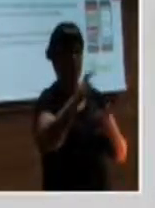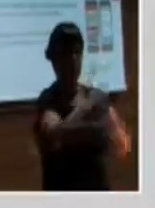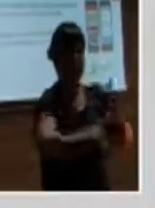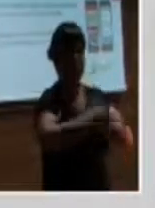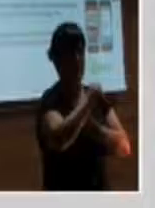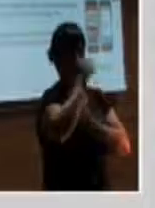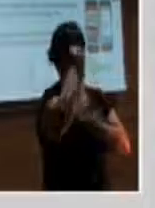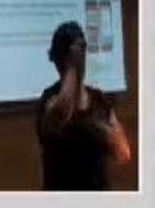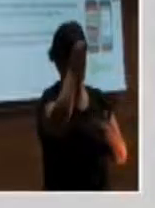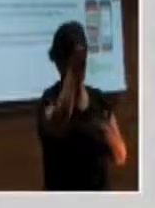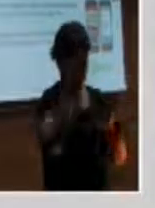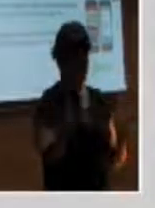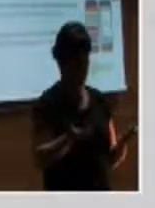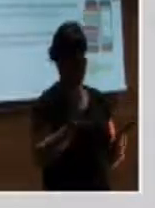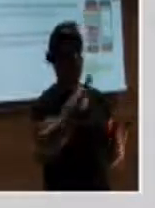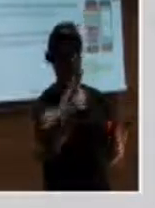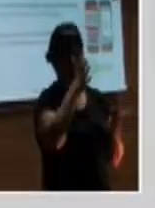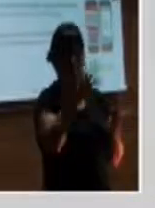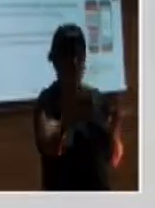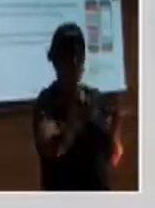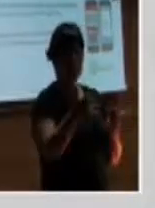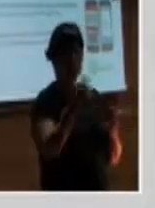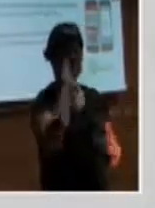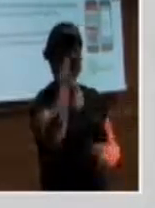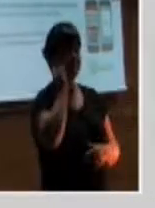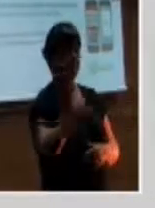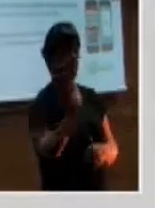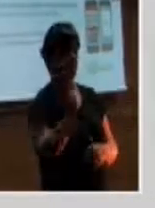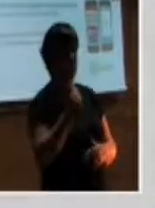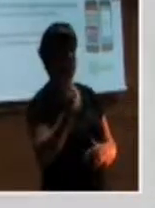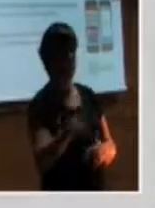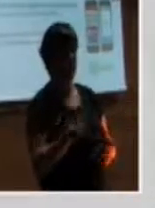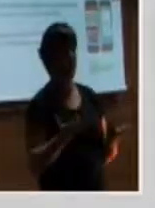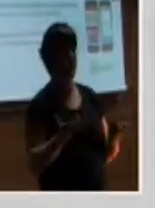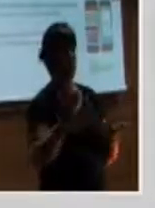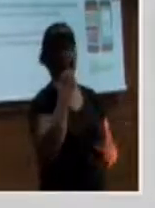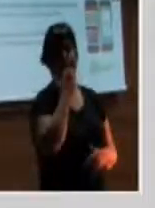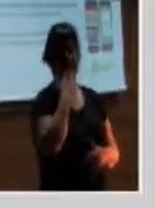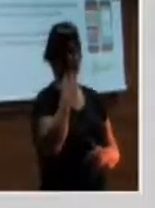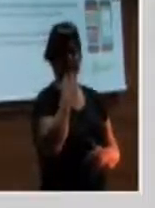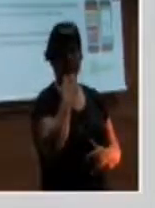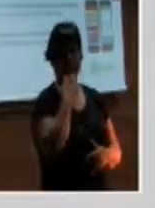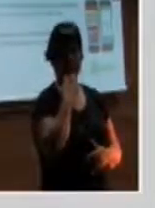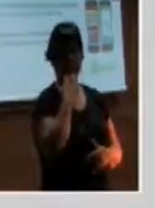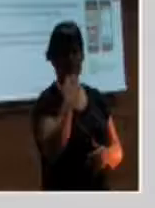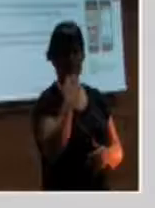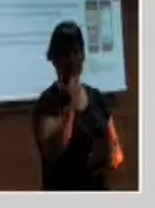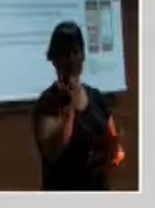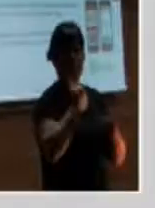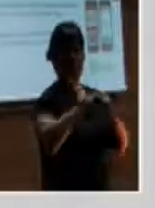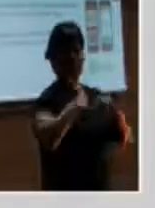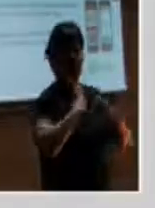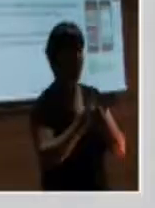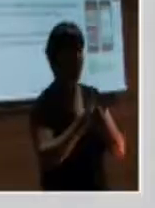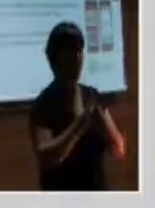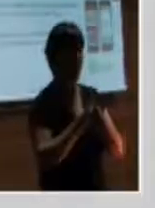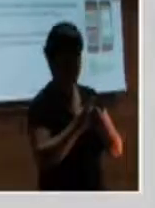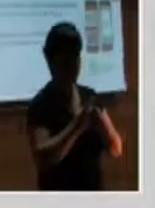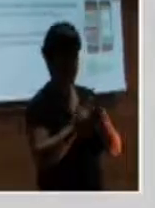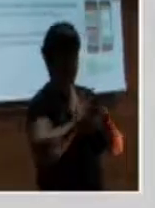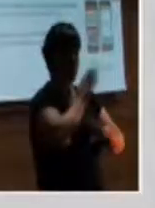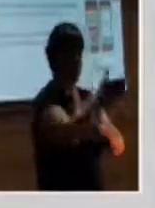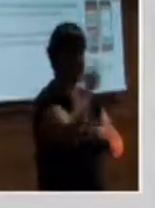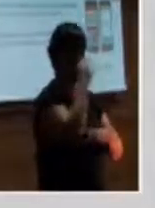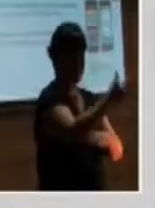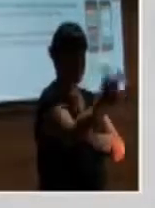of a nephew or member of the family who comes and visits a person with dementia, well, what am I